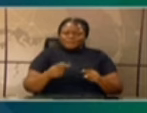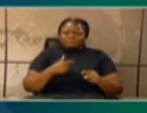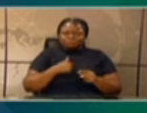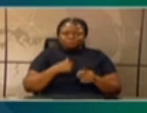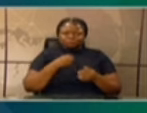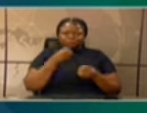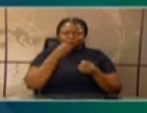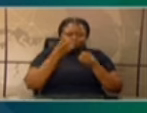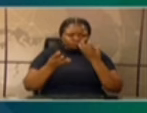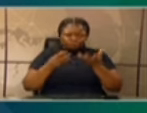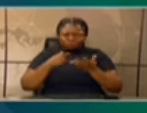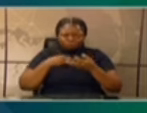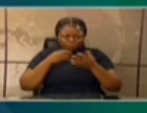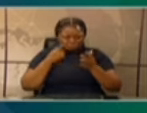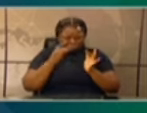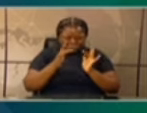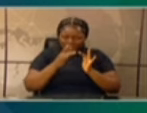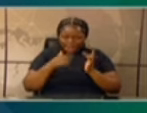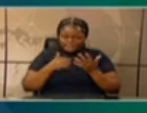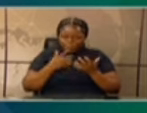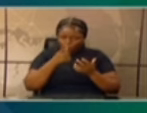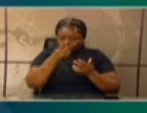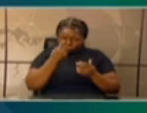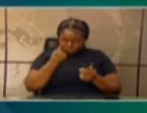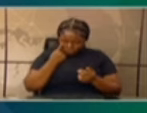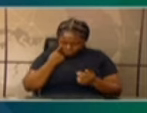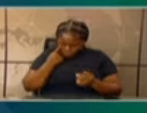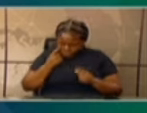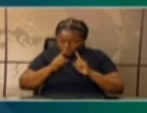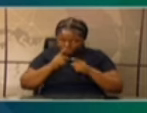for the Google first-hand results.